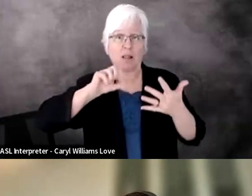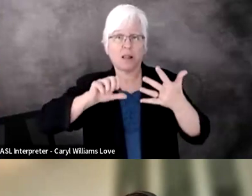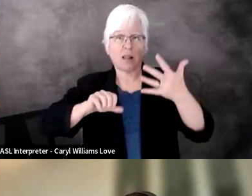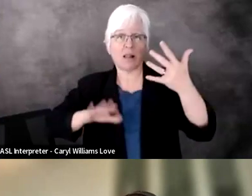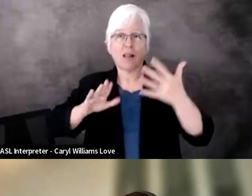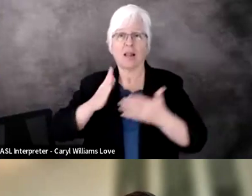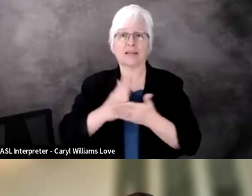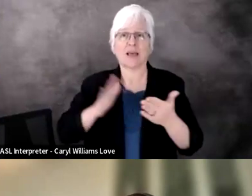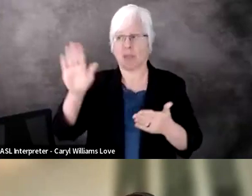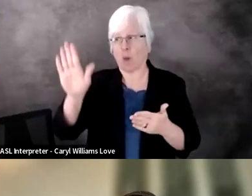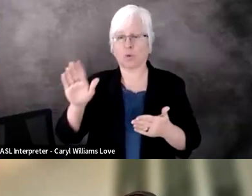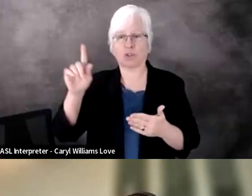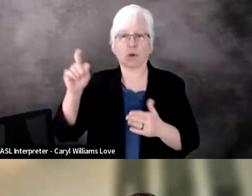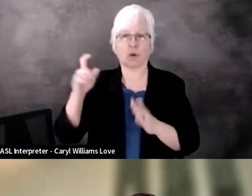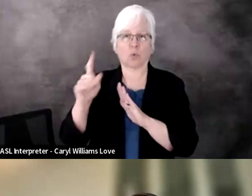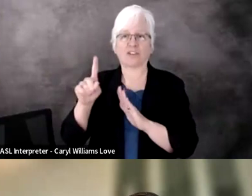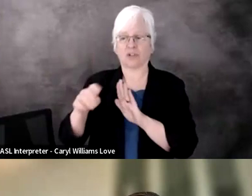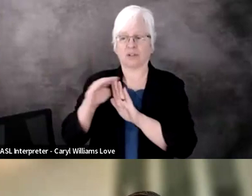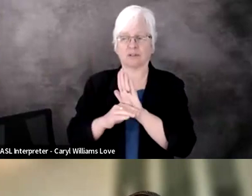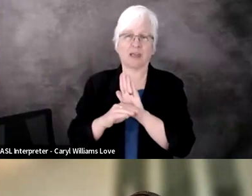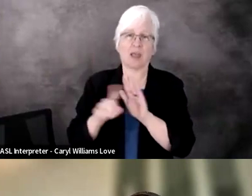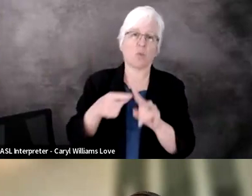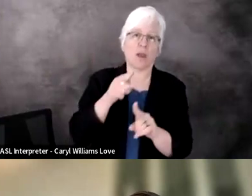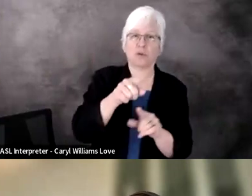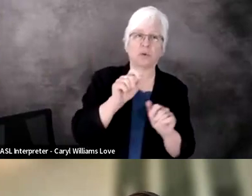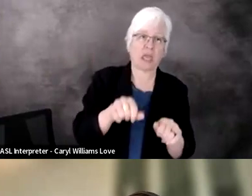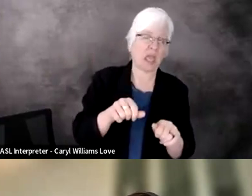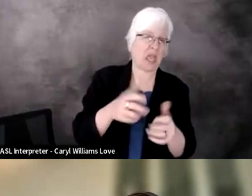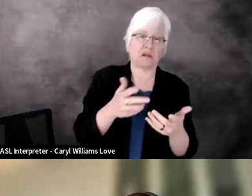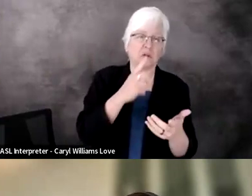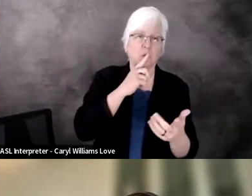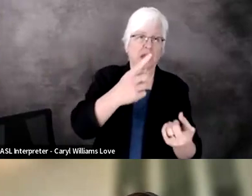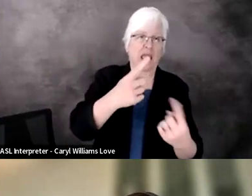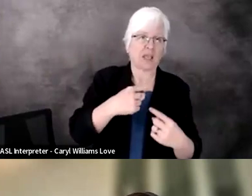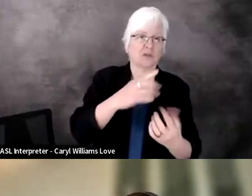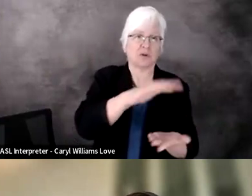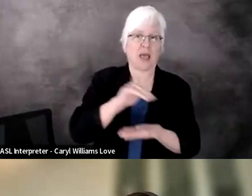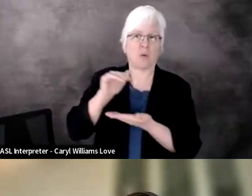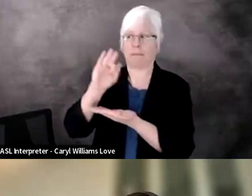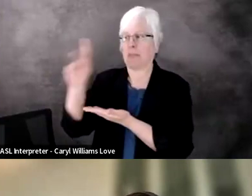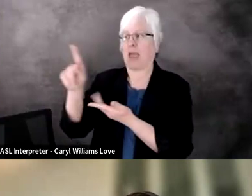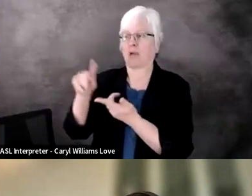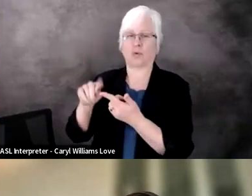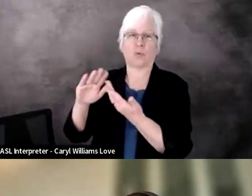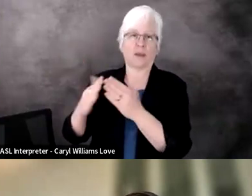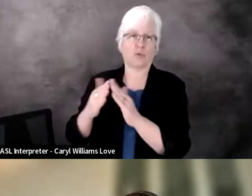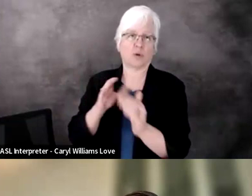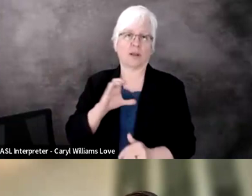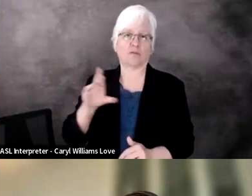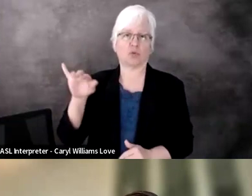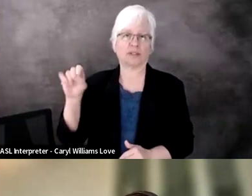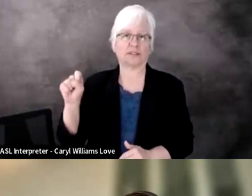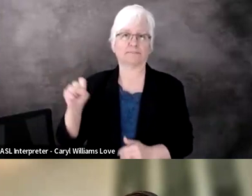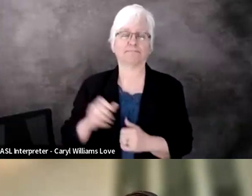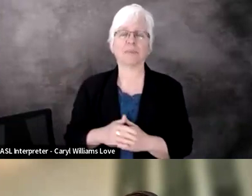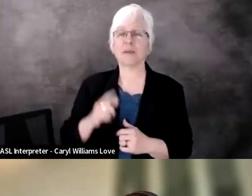at your convenience, if you have thoughts, I can relay them back to the CRIS and the community. So I will pause now and ask Rep.